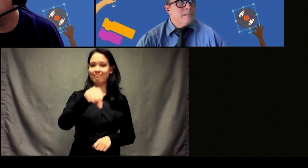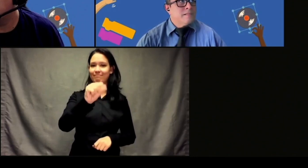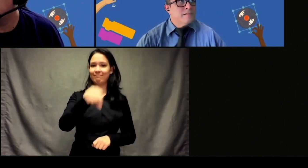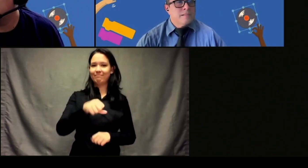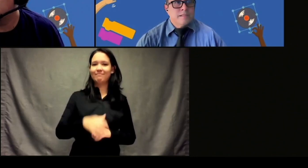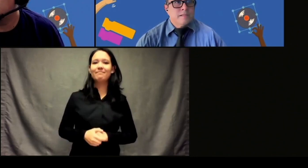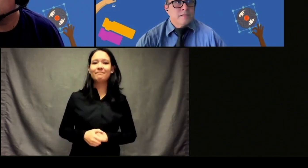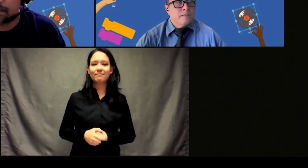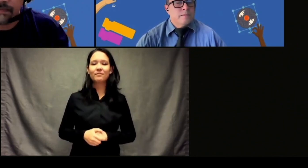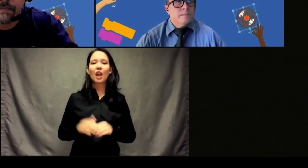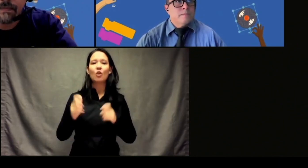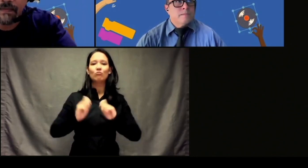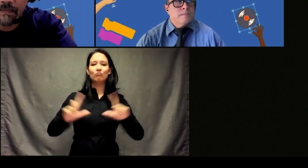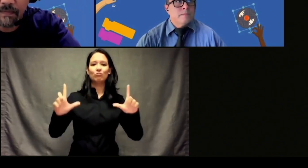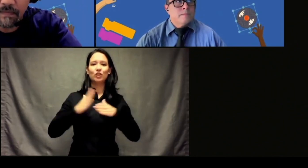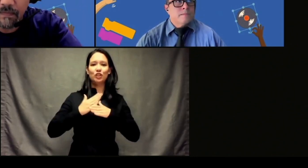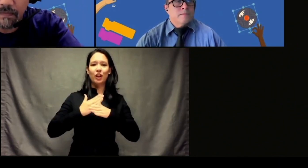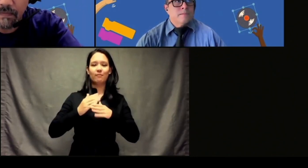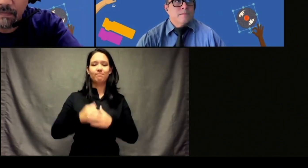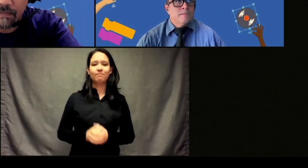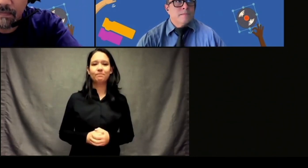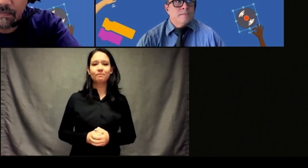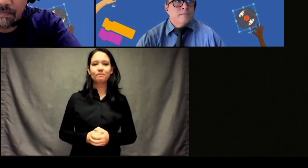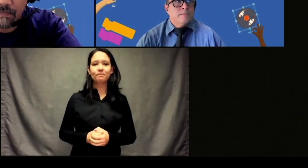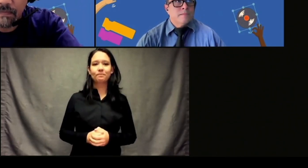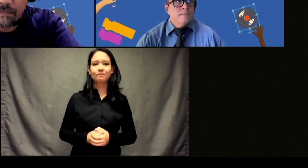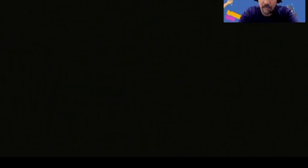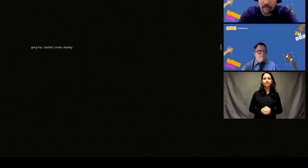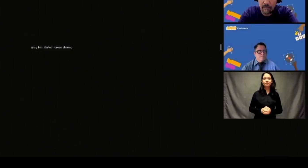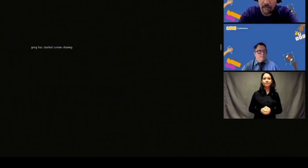Okay, now let me share my screen.